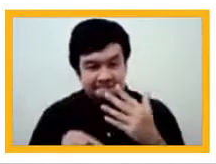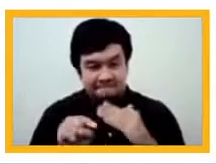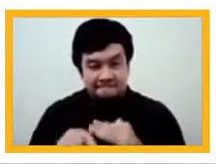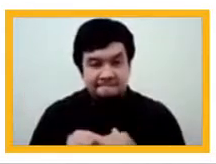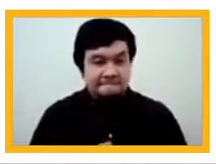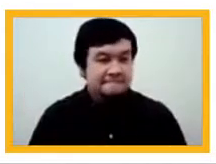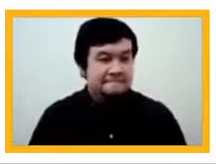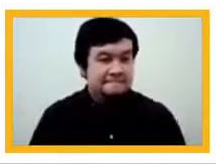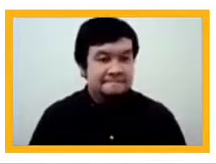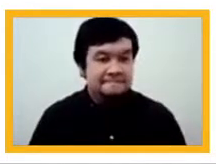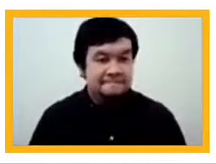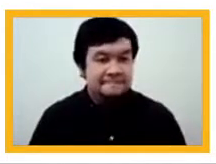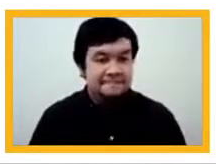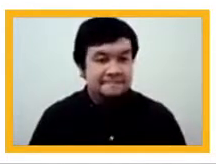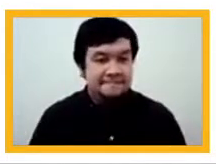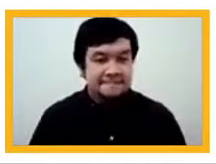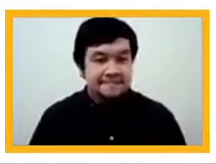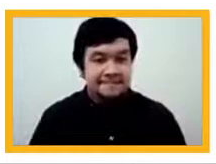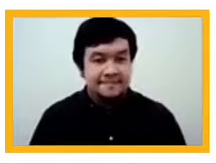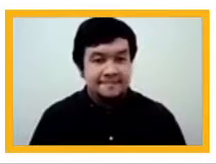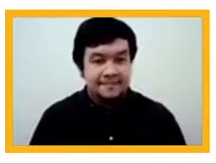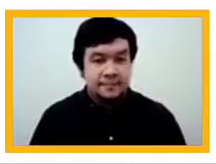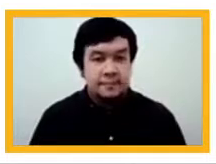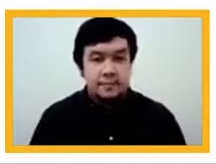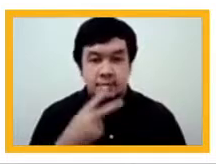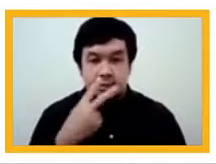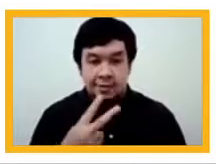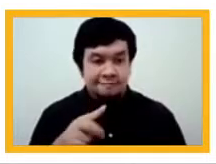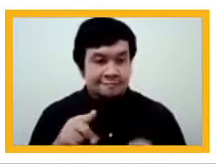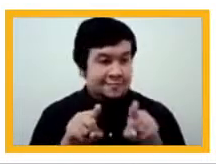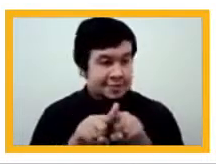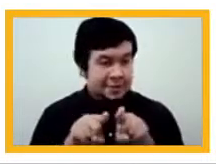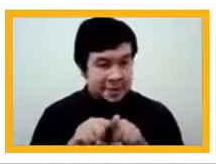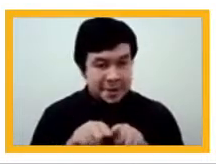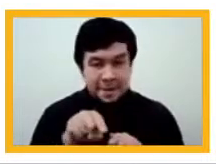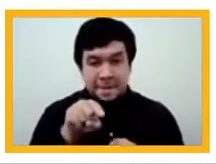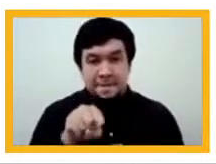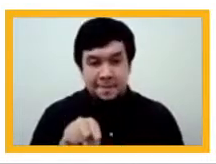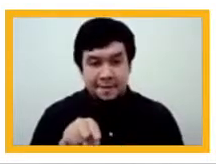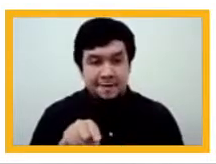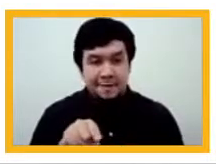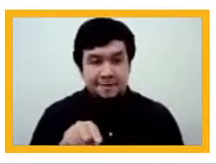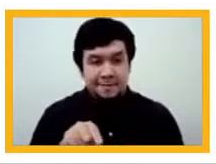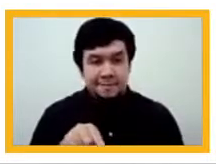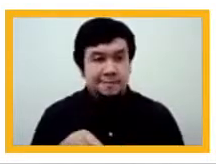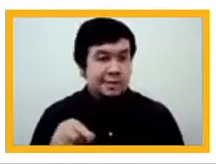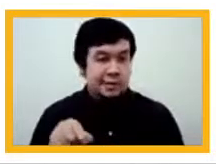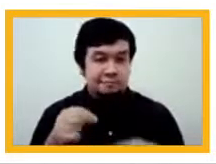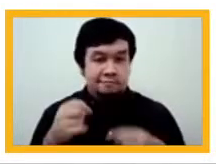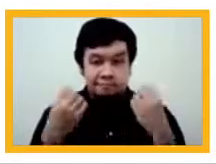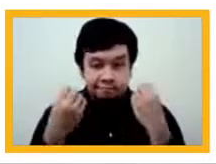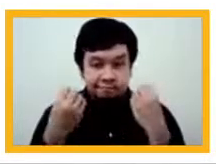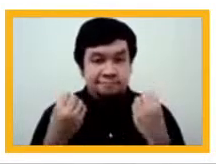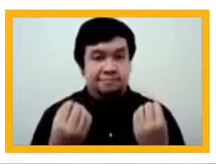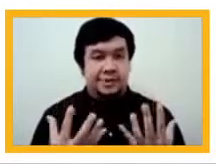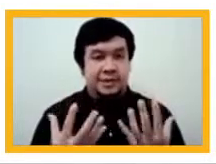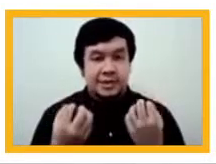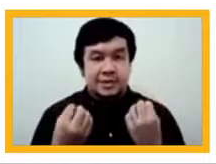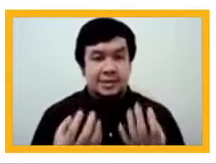of the almost all software-centered university focus on reinforcement of